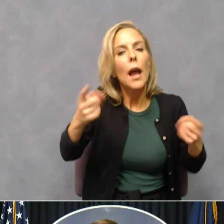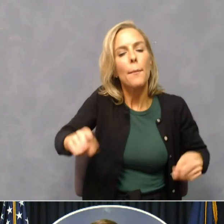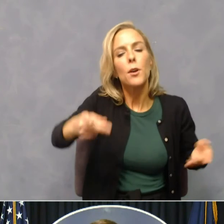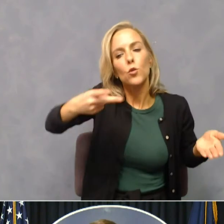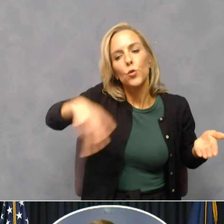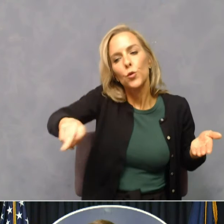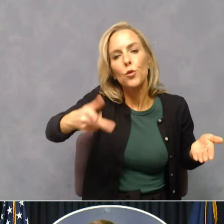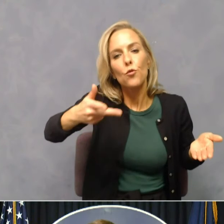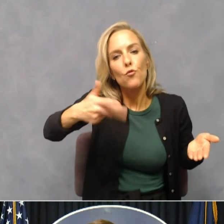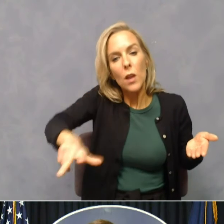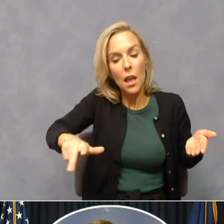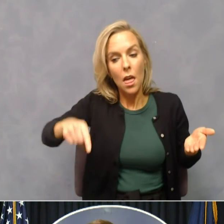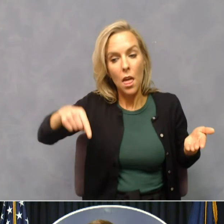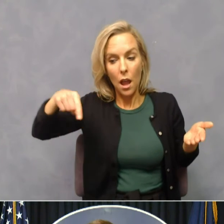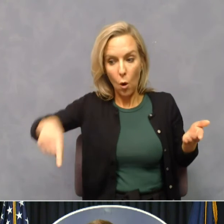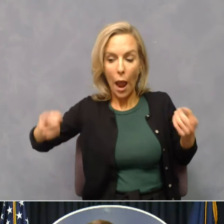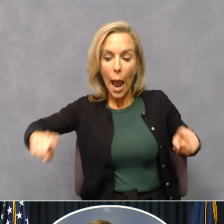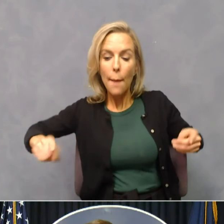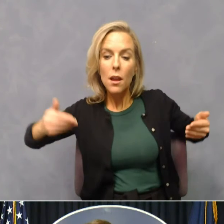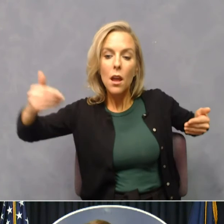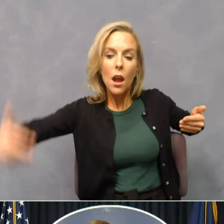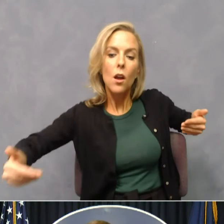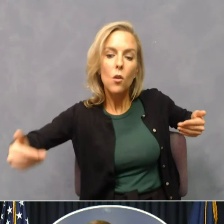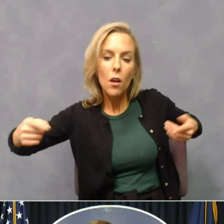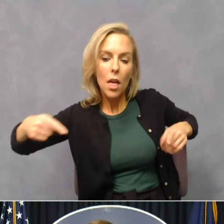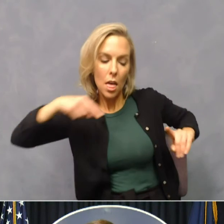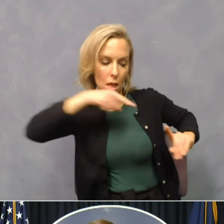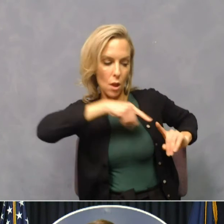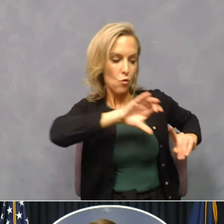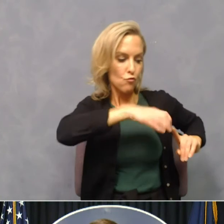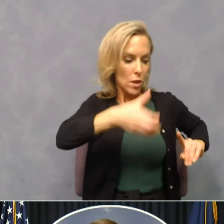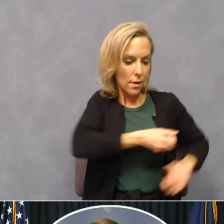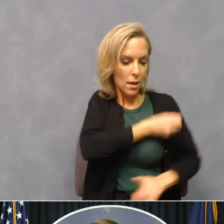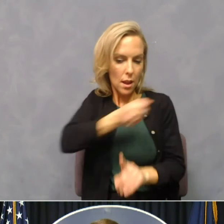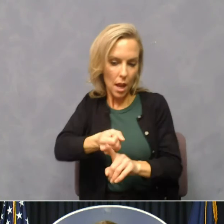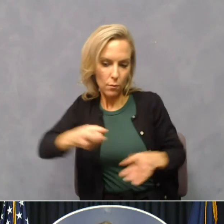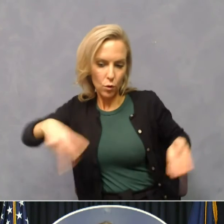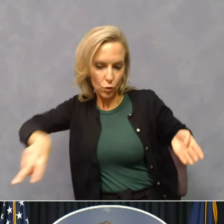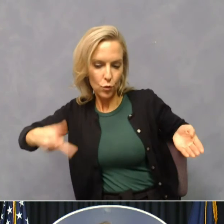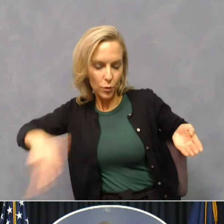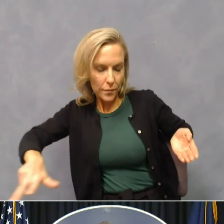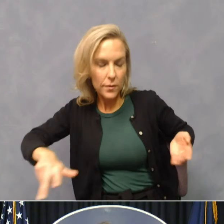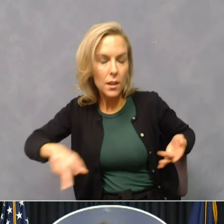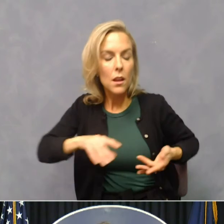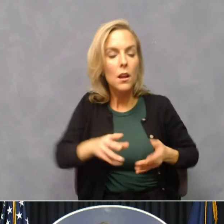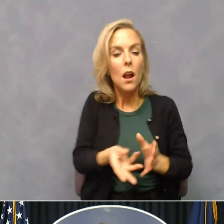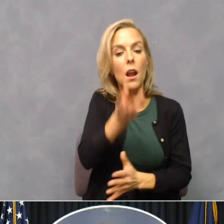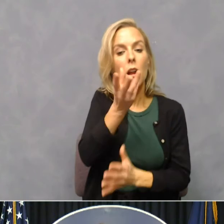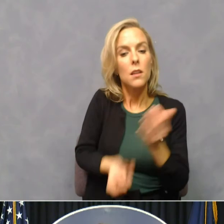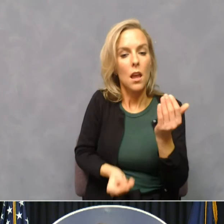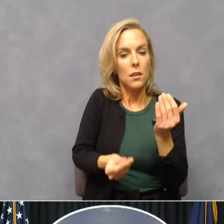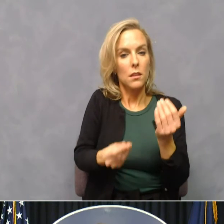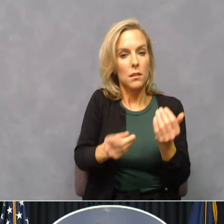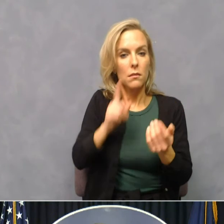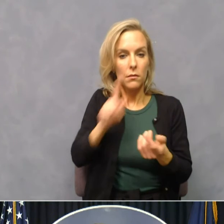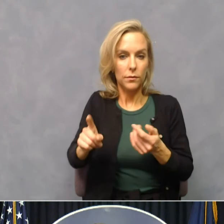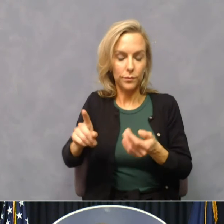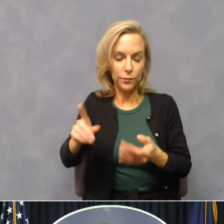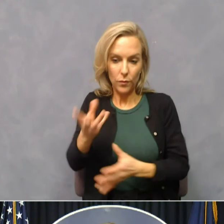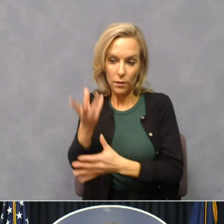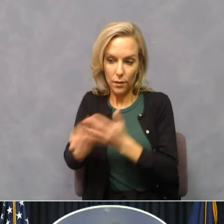impact of Christmas. And Debbie, if the cases go up, the deaths go up. Shelby Smithson